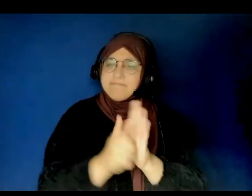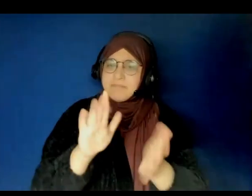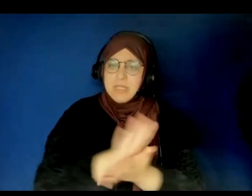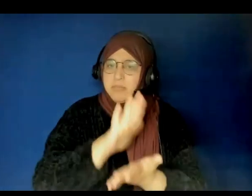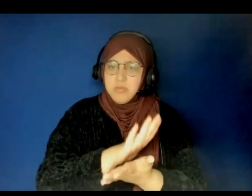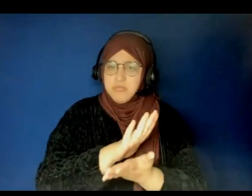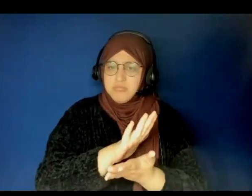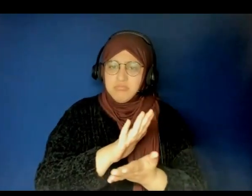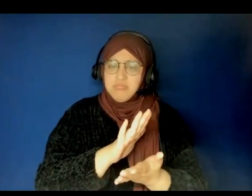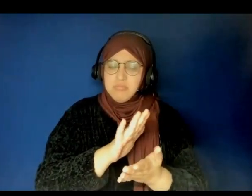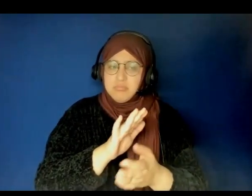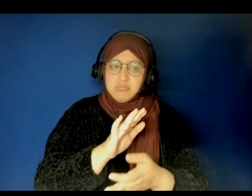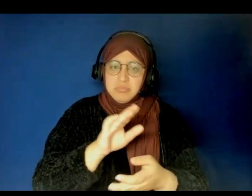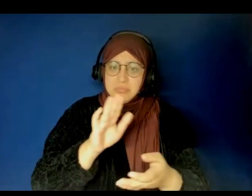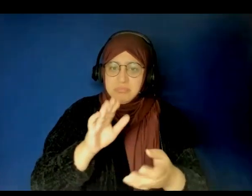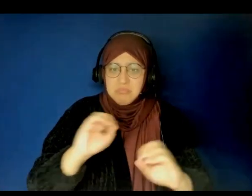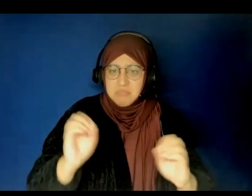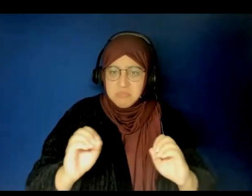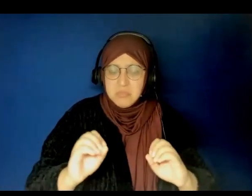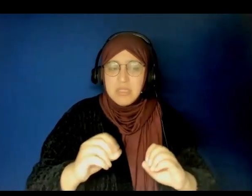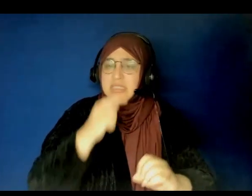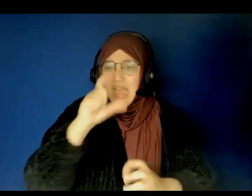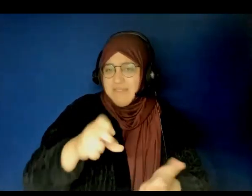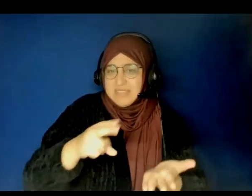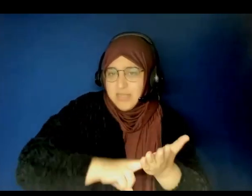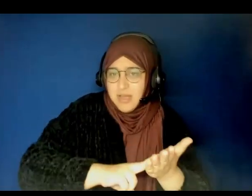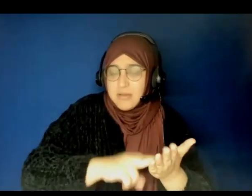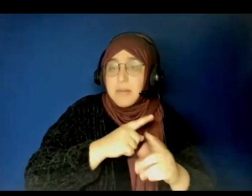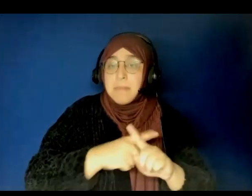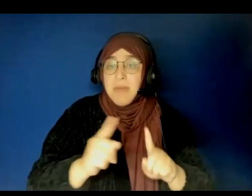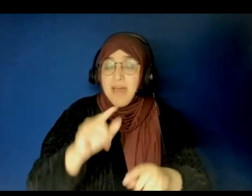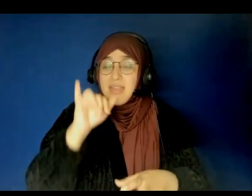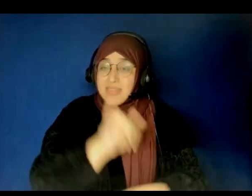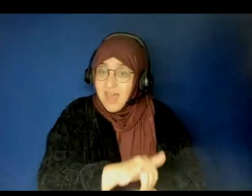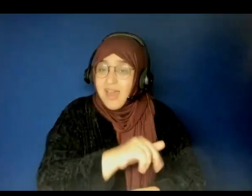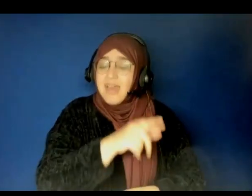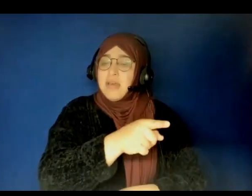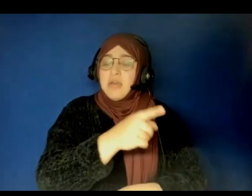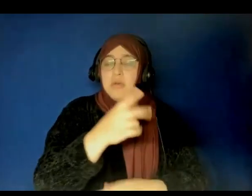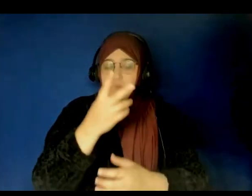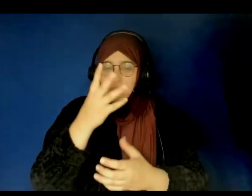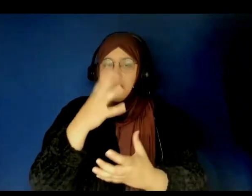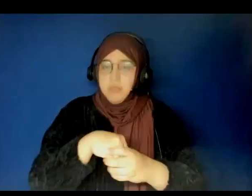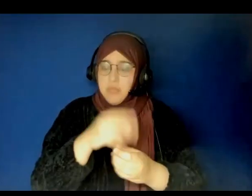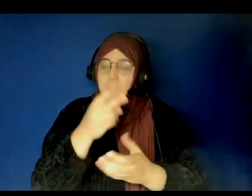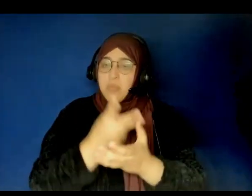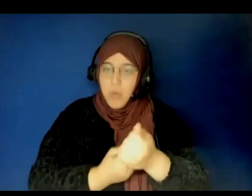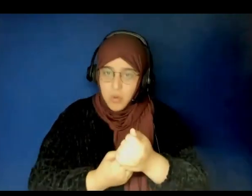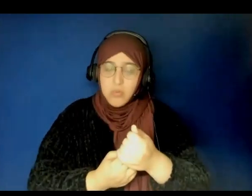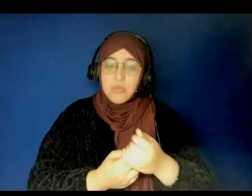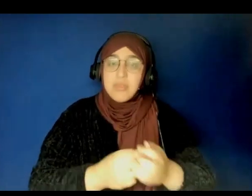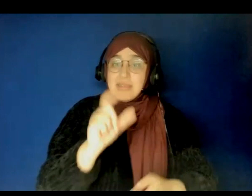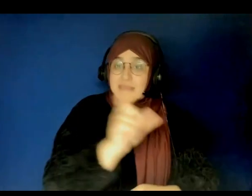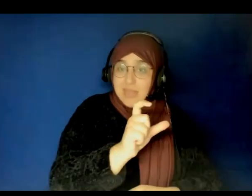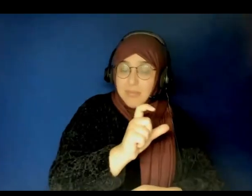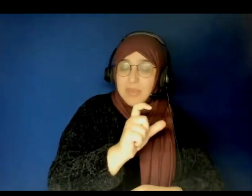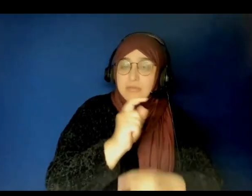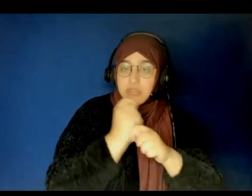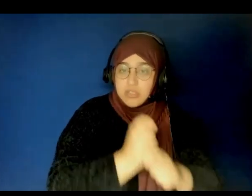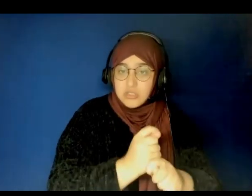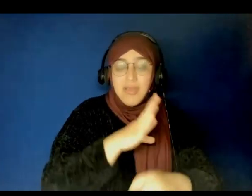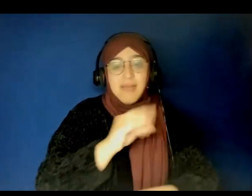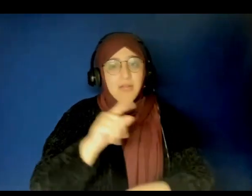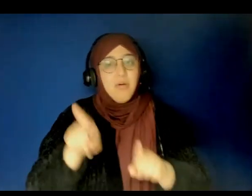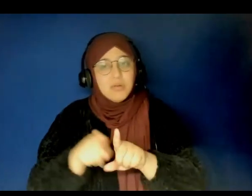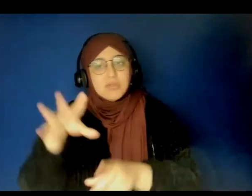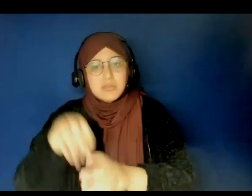signed, but it is part of both our Islamic tradition and it is found in the common law American legal